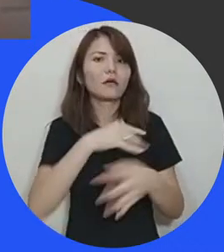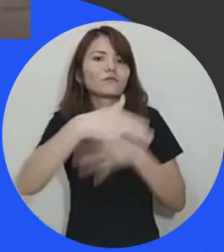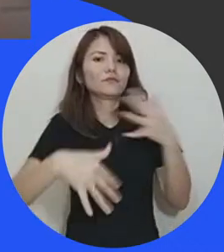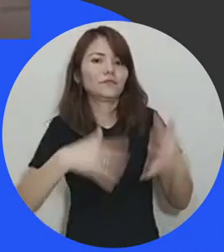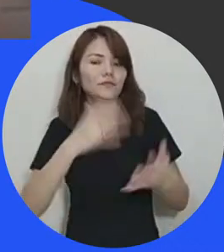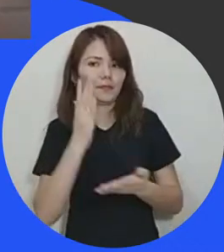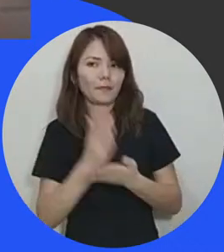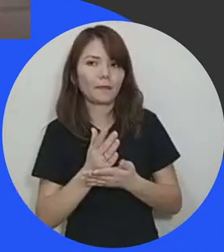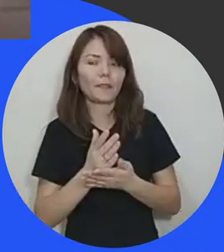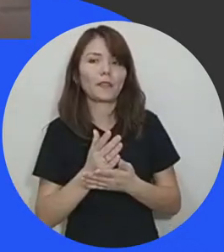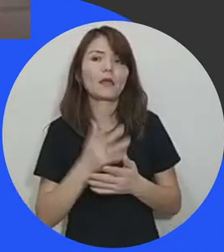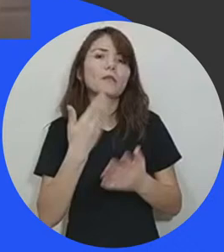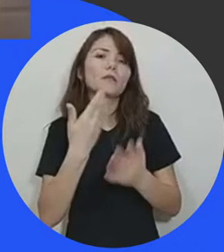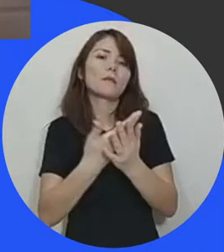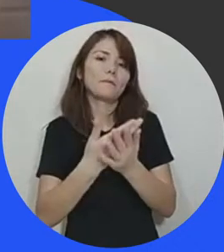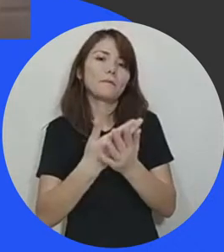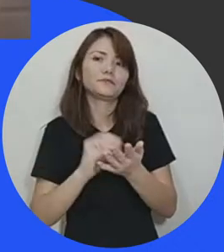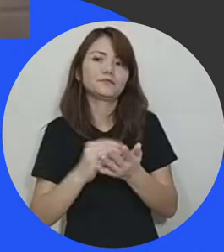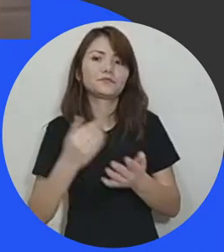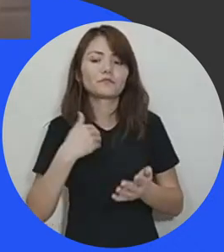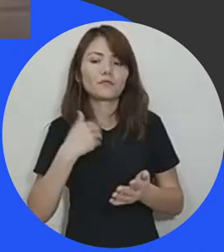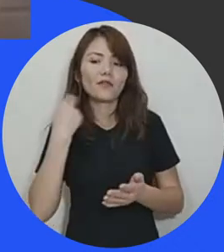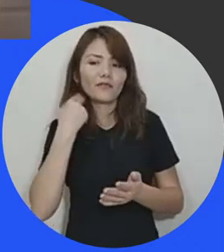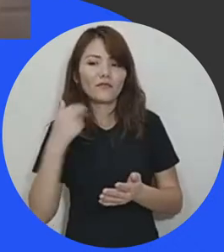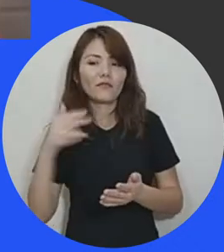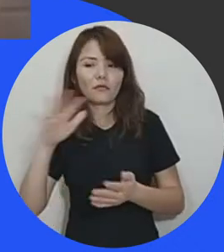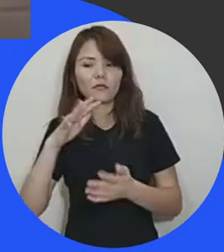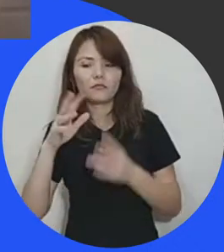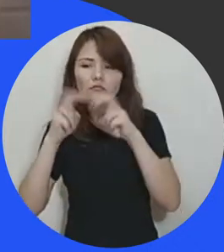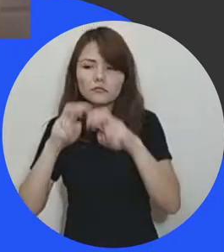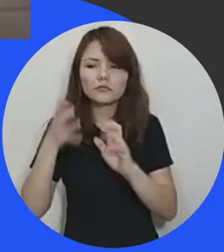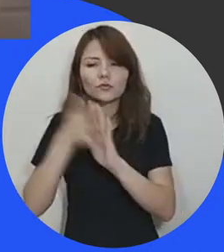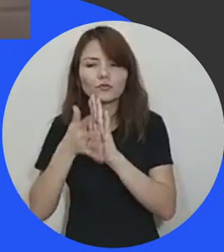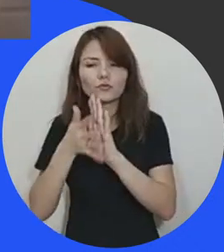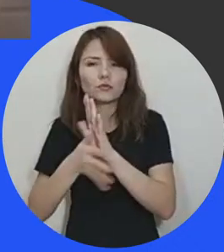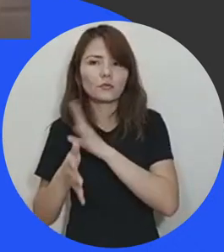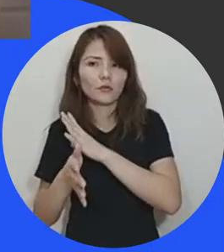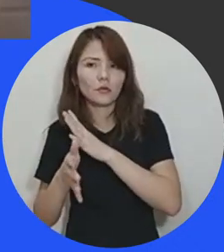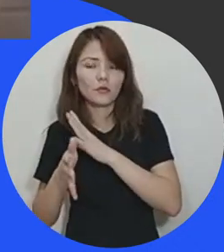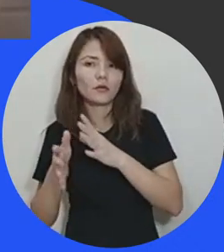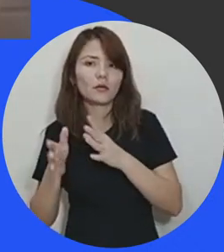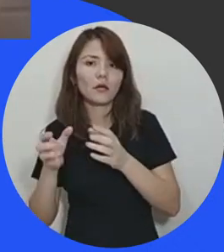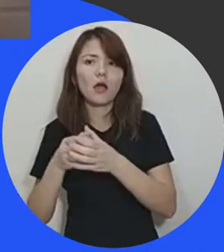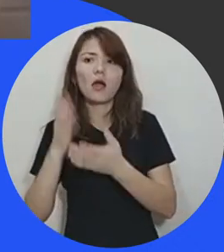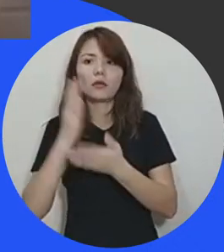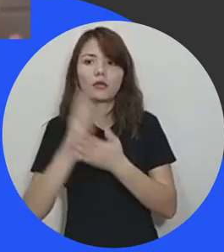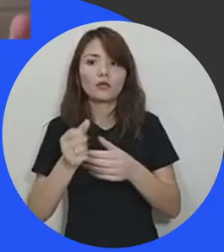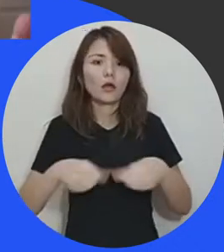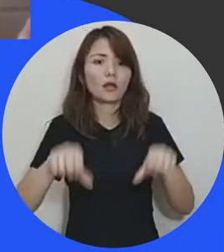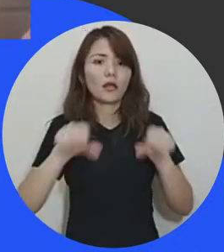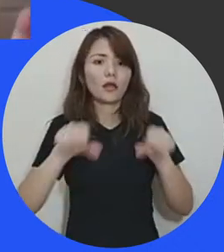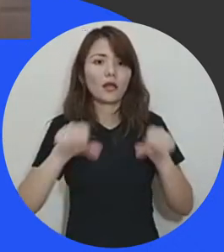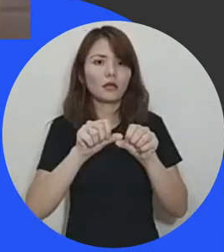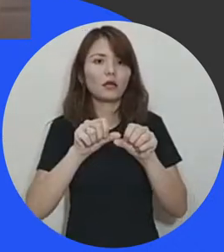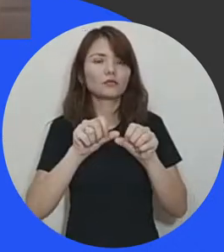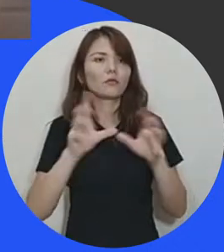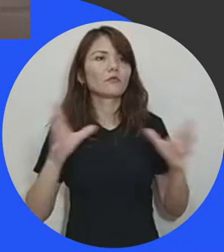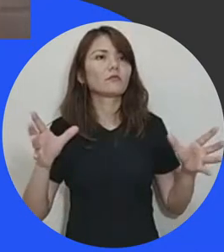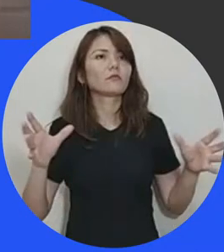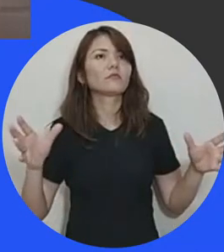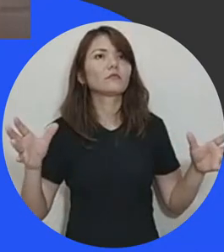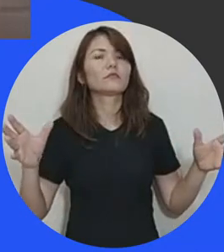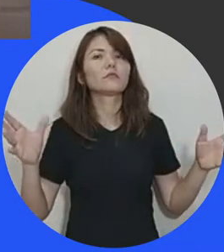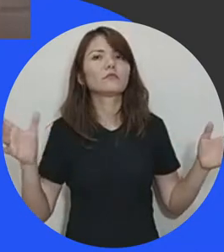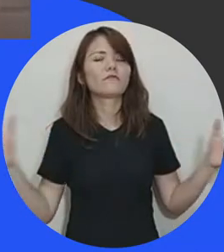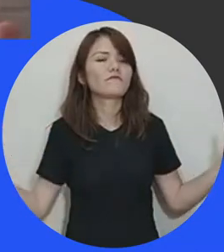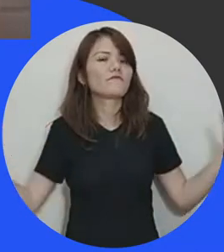UK, so there's 70 organizations together in a single collaboration doing sequencing. And that was a massive amount of effort to